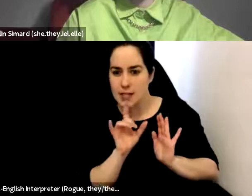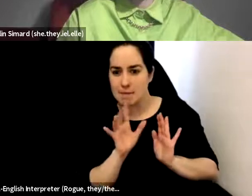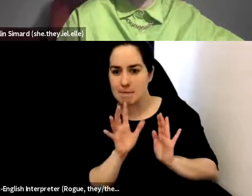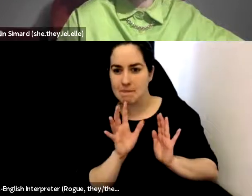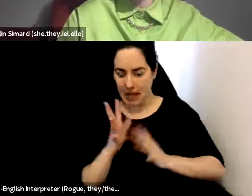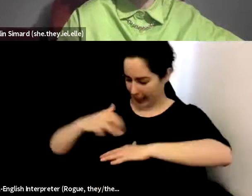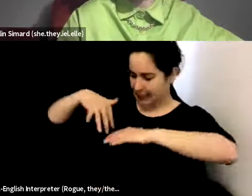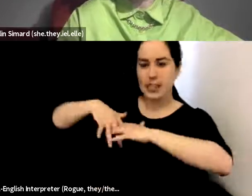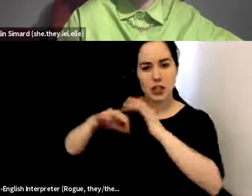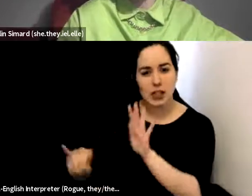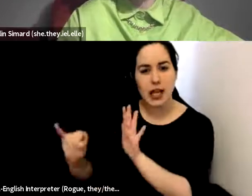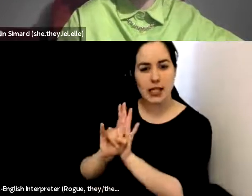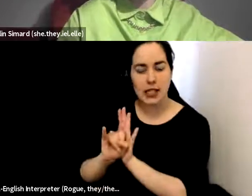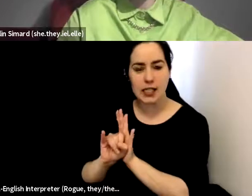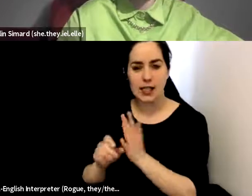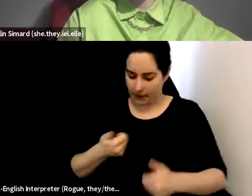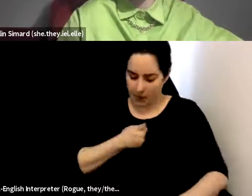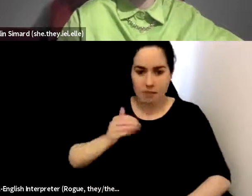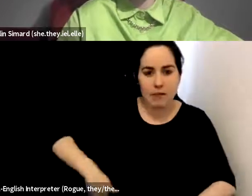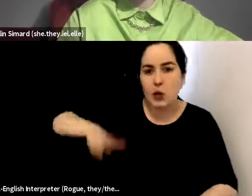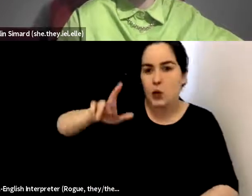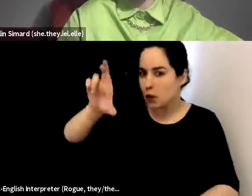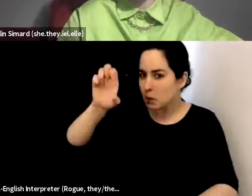indigeneity. I mean, I grew up on a res, but